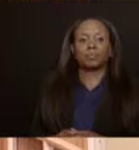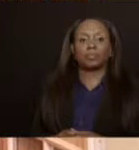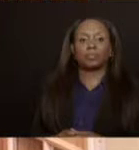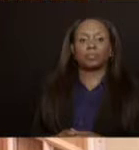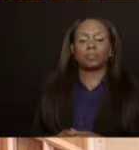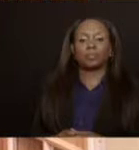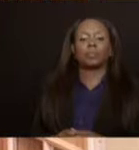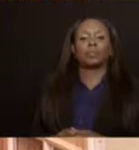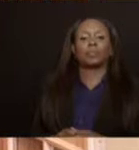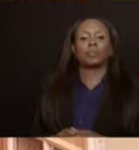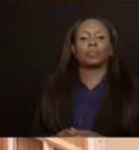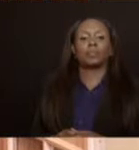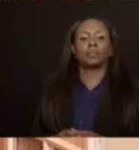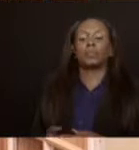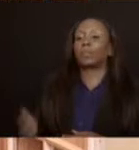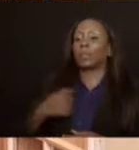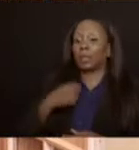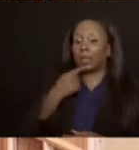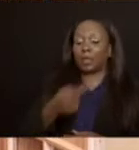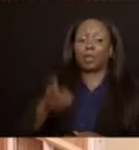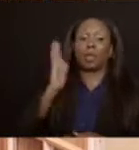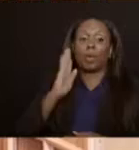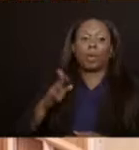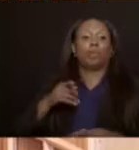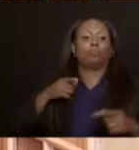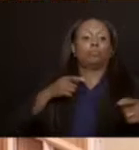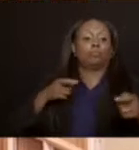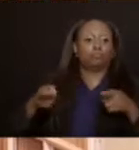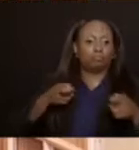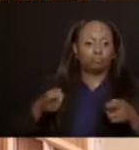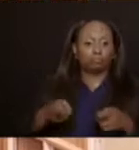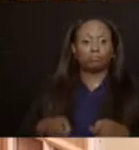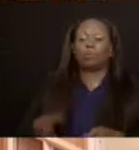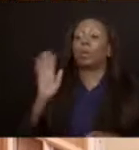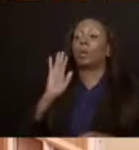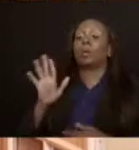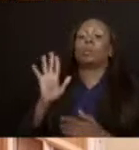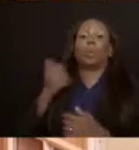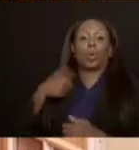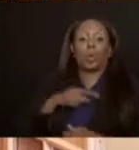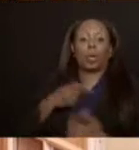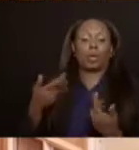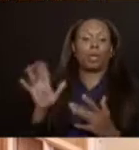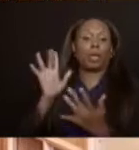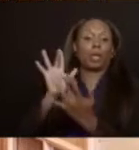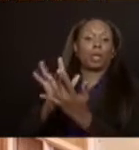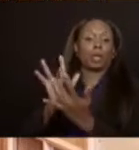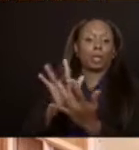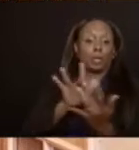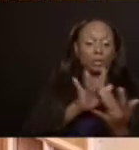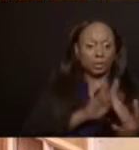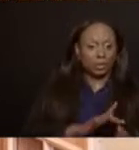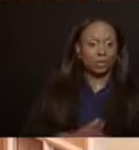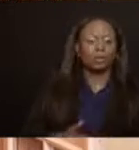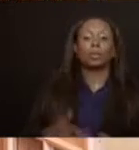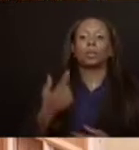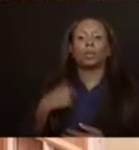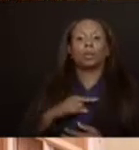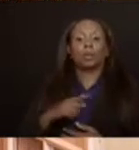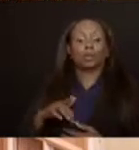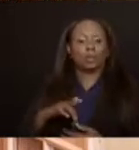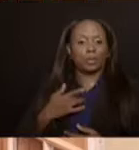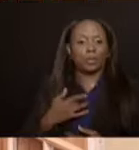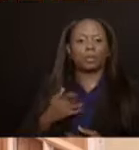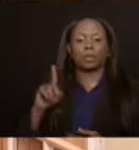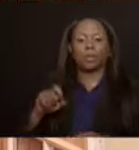our responsibility of governing. We have listened and consulted widely. We've indicated that we feel that we need